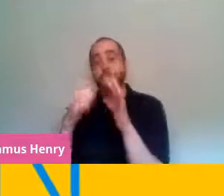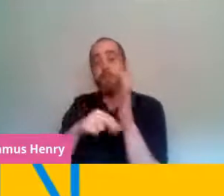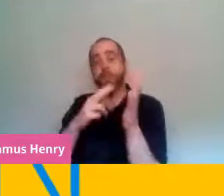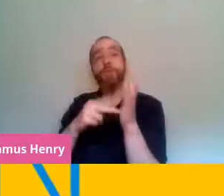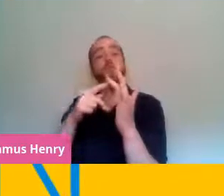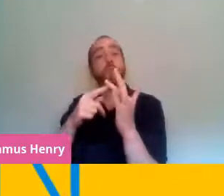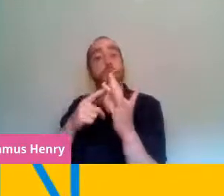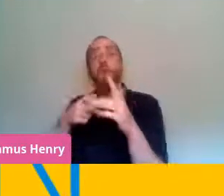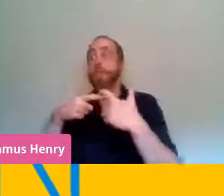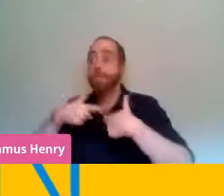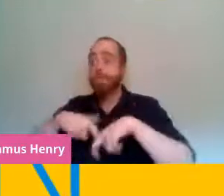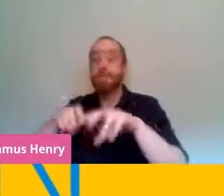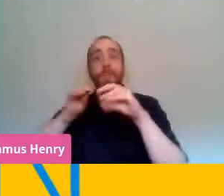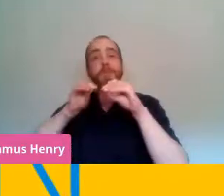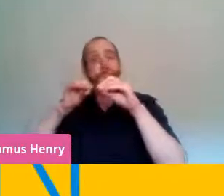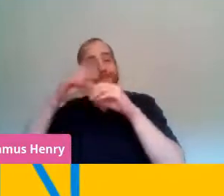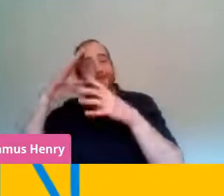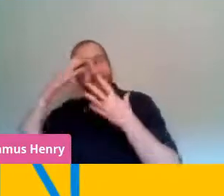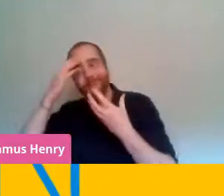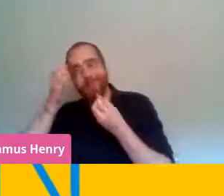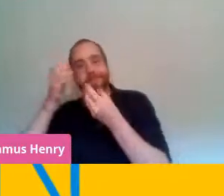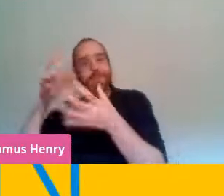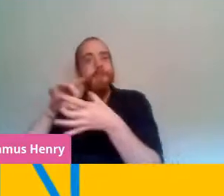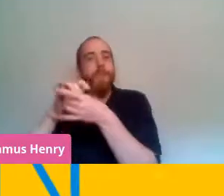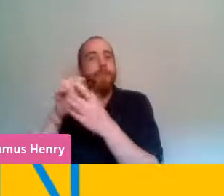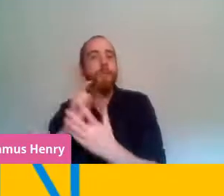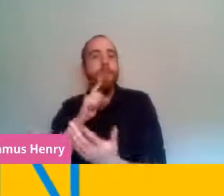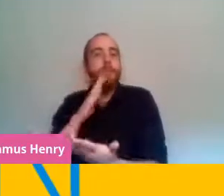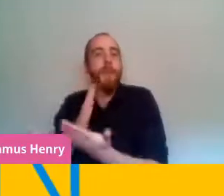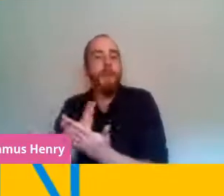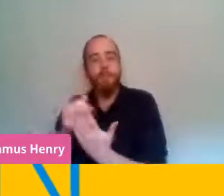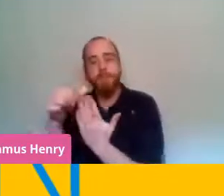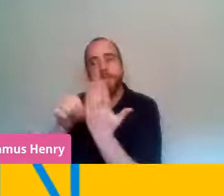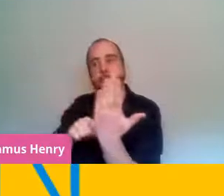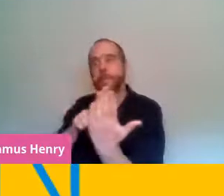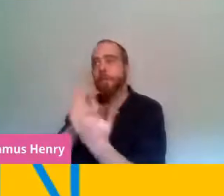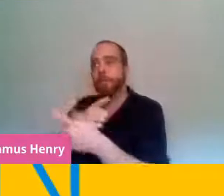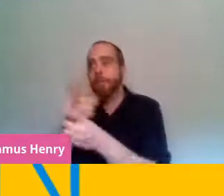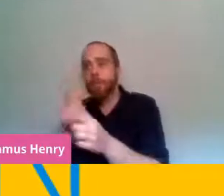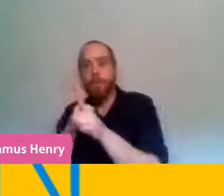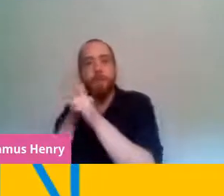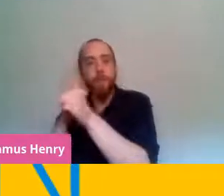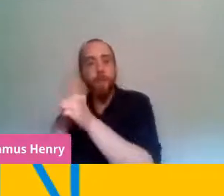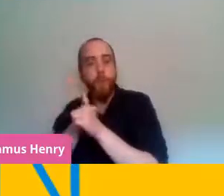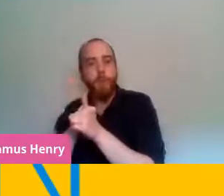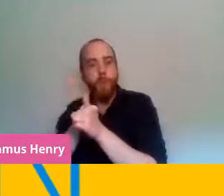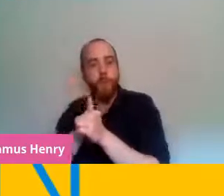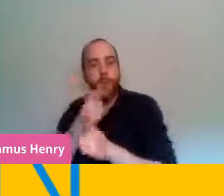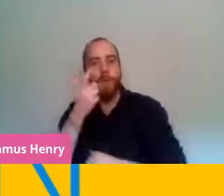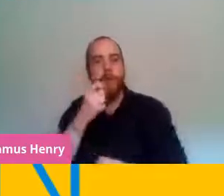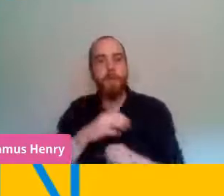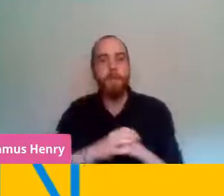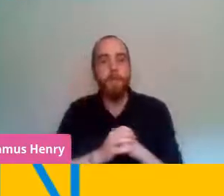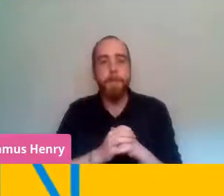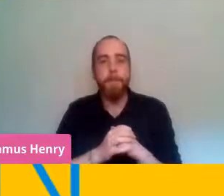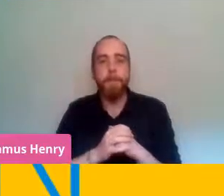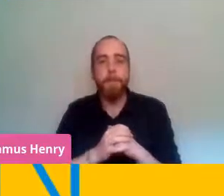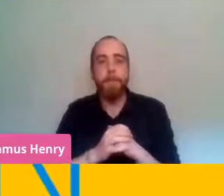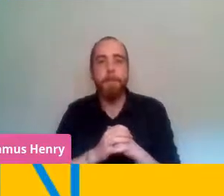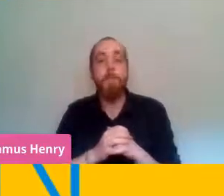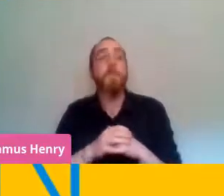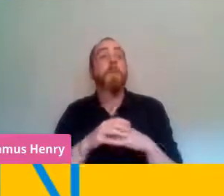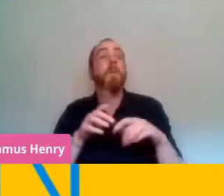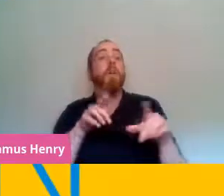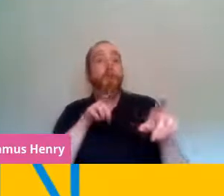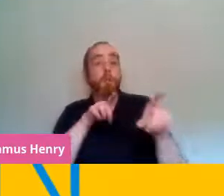And I think Christina will talk about some of the HEC motions that we've put through, calling for a national campaign to defend